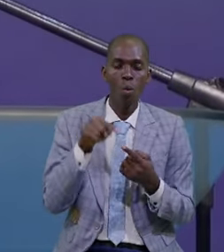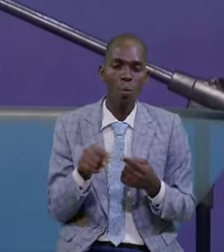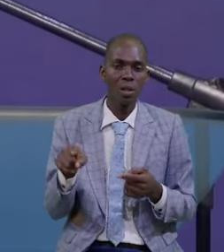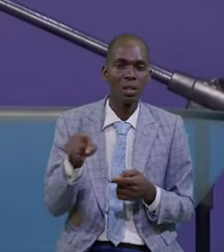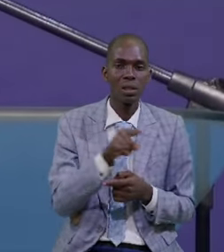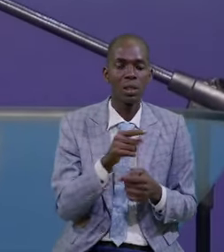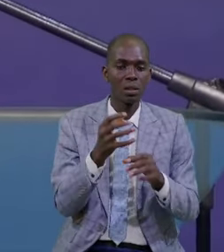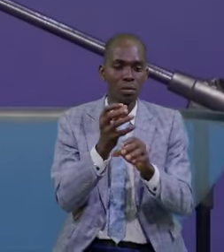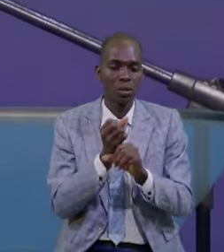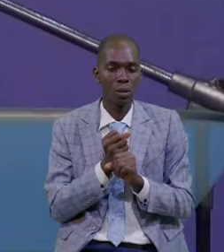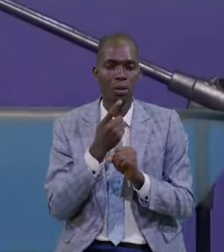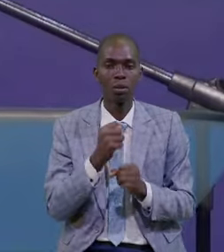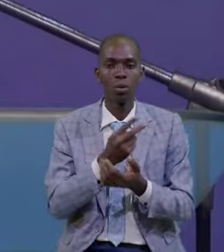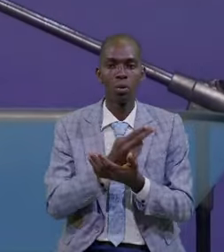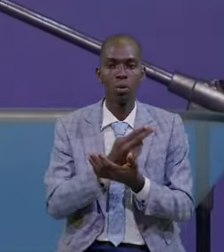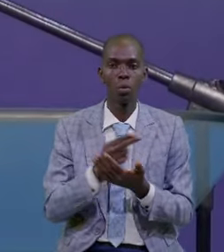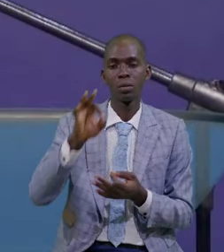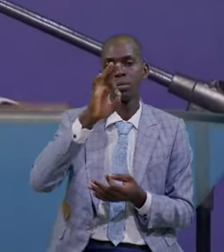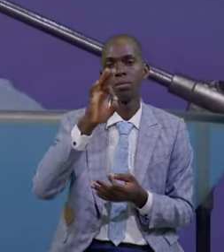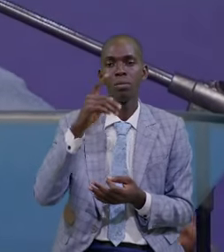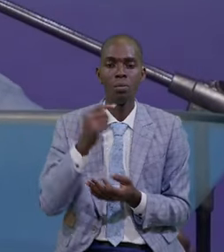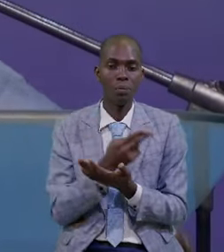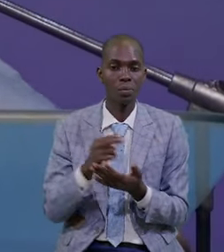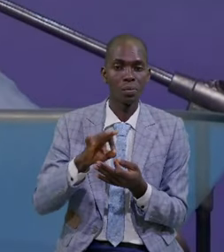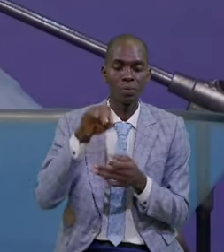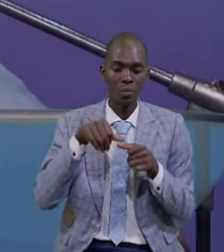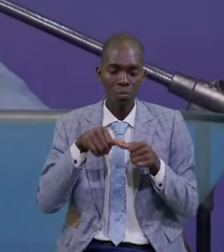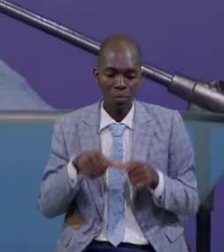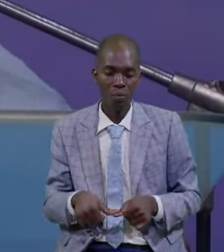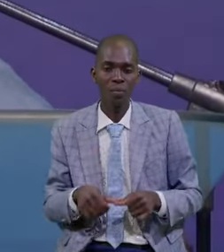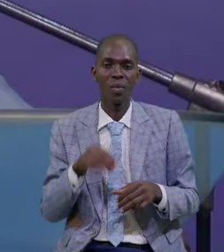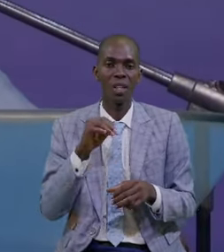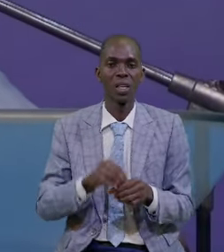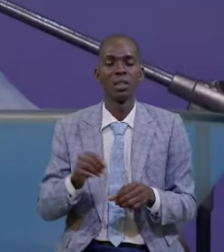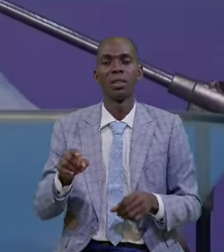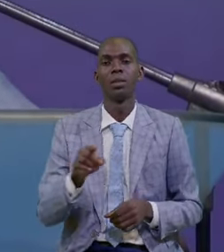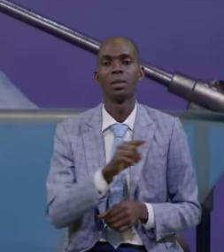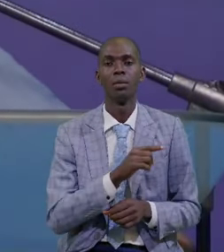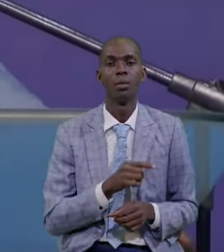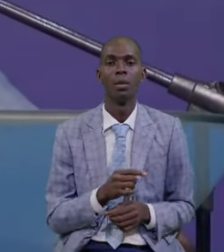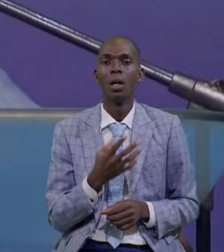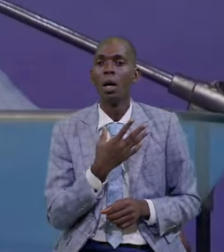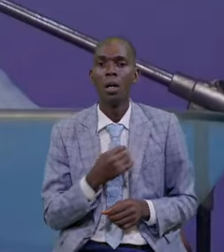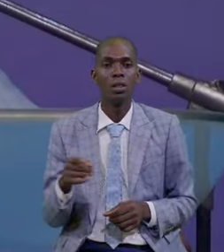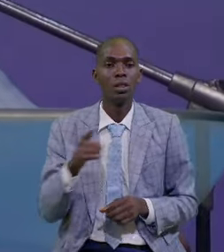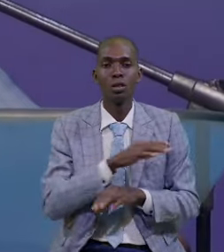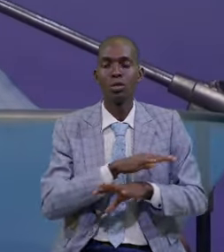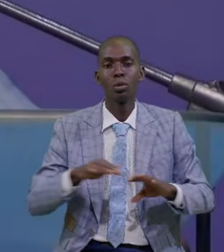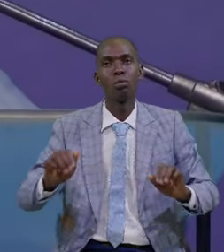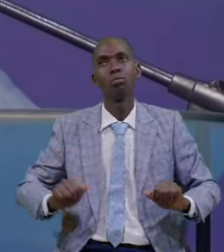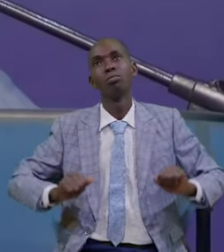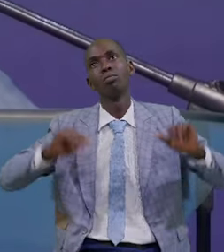Holy Ghost, the Holy Ghost remains and abides in them. And they don't retire. Your